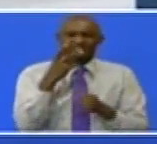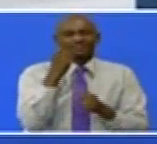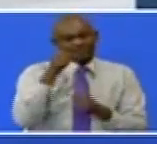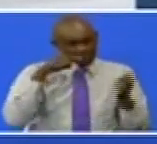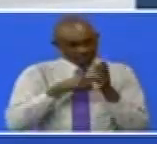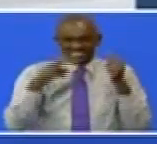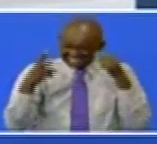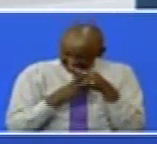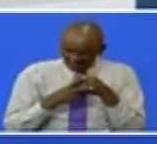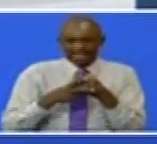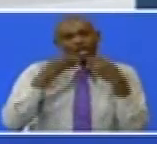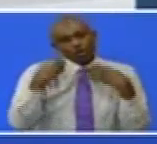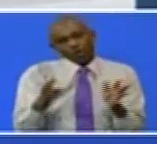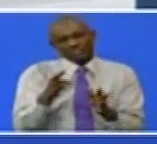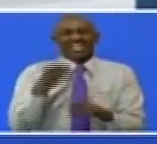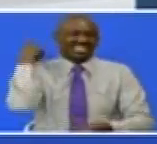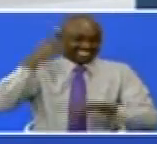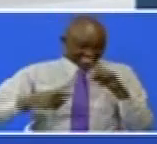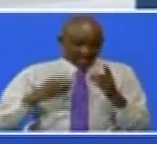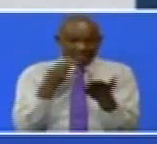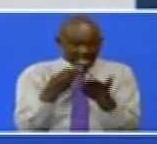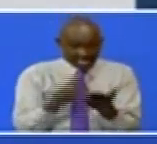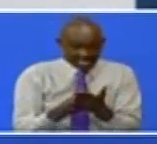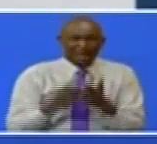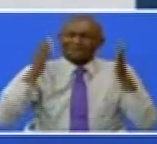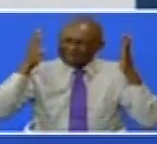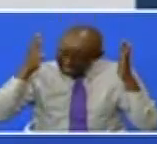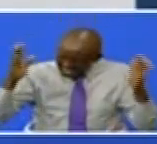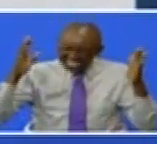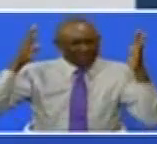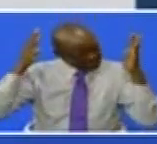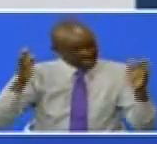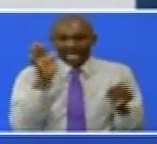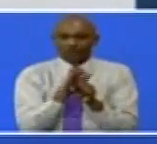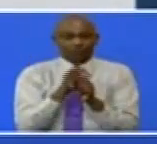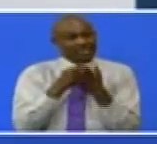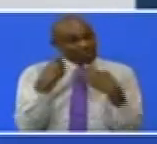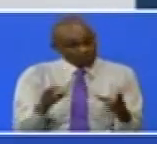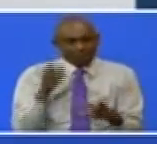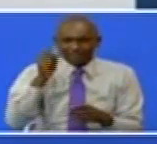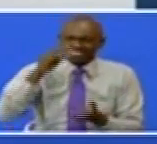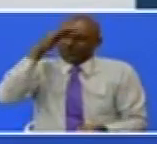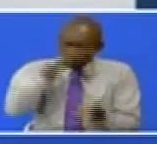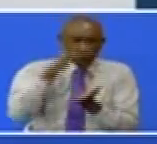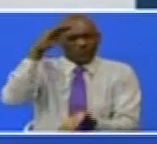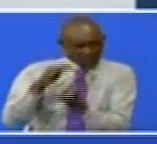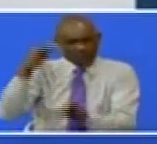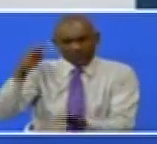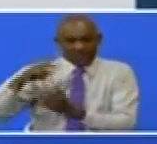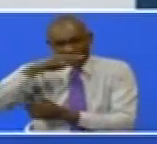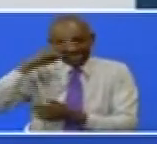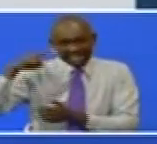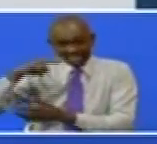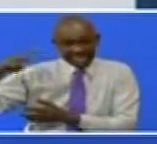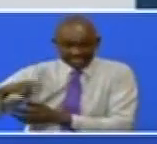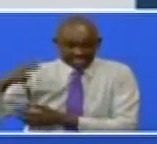shillings loss in its full year results last year, the biggest loss in corporate history, confirmed the need to cut on operational costs. It